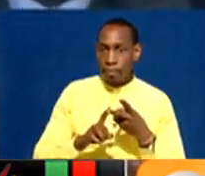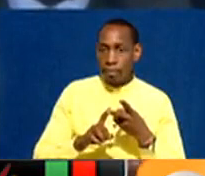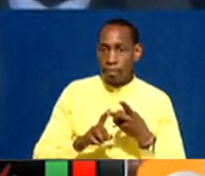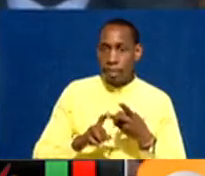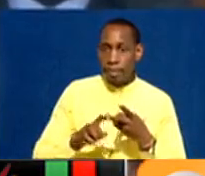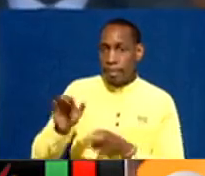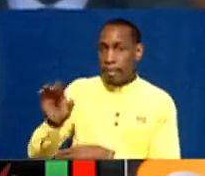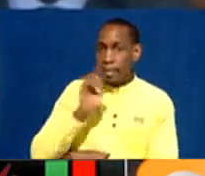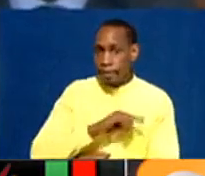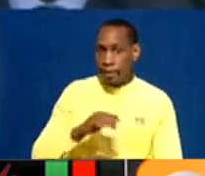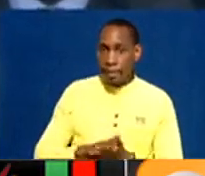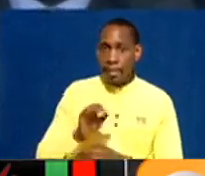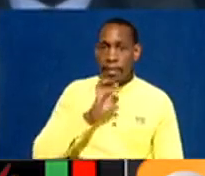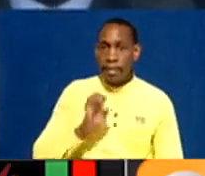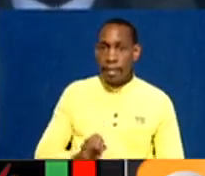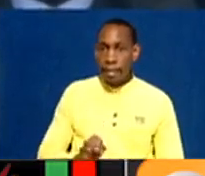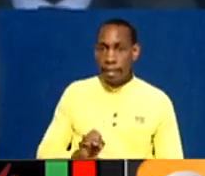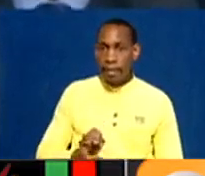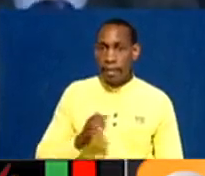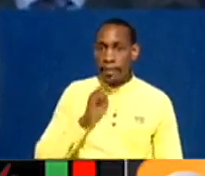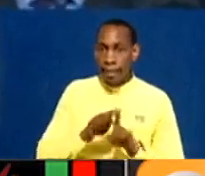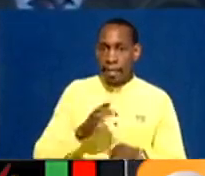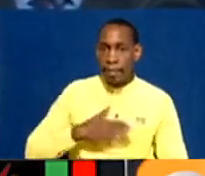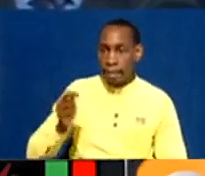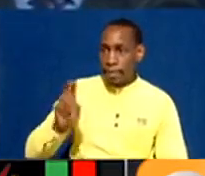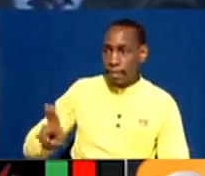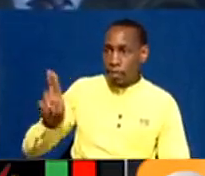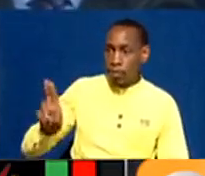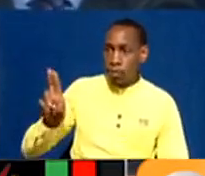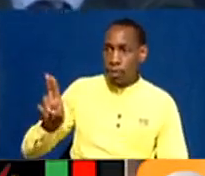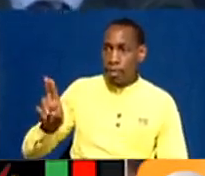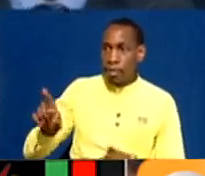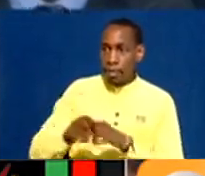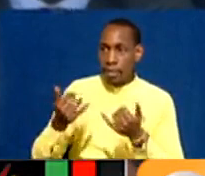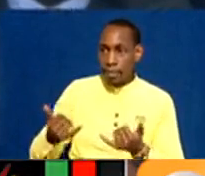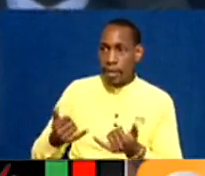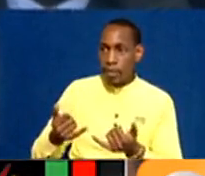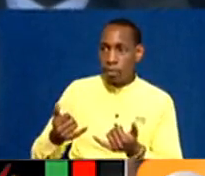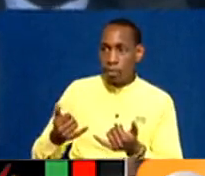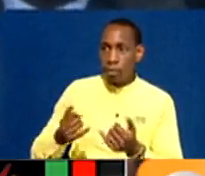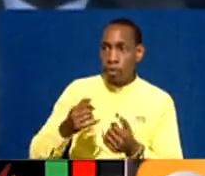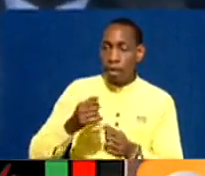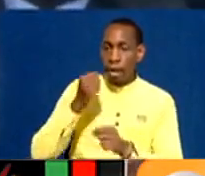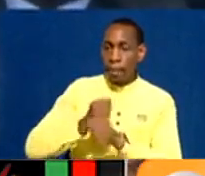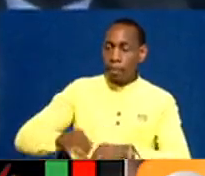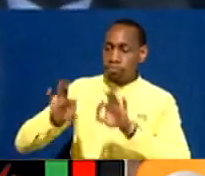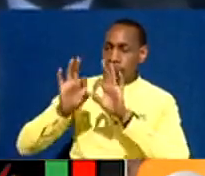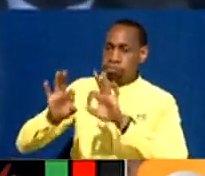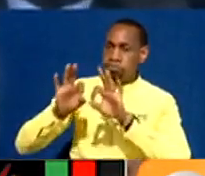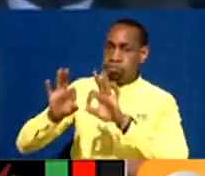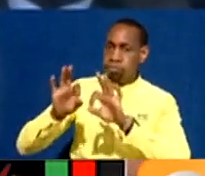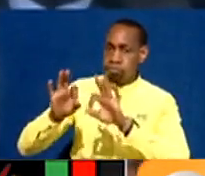asked my elder brother president uhuru kenyatta who has done commendable